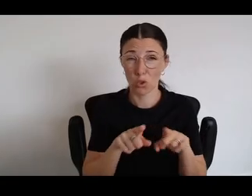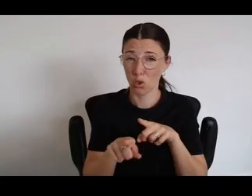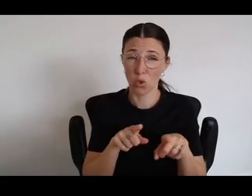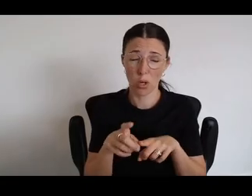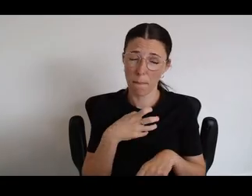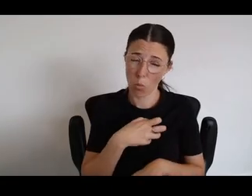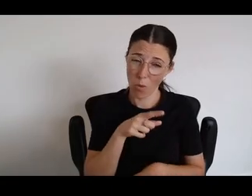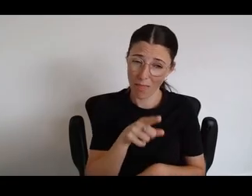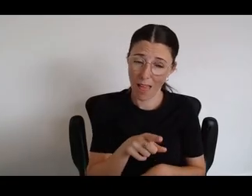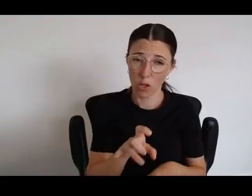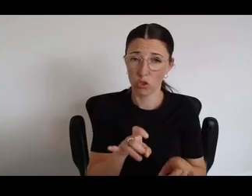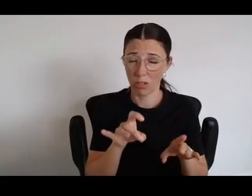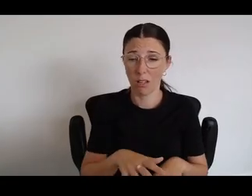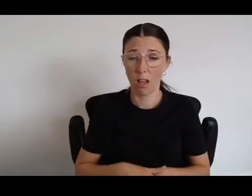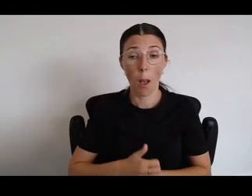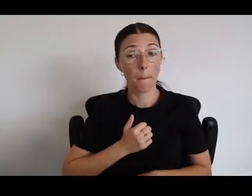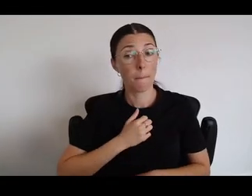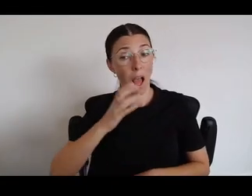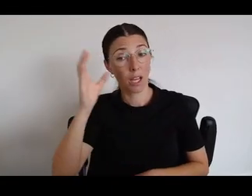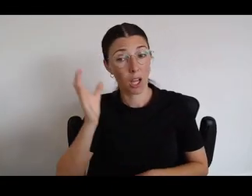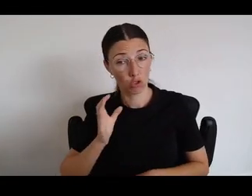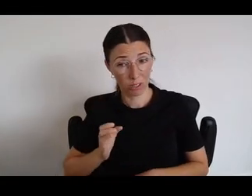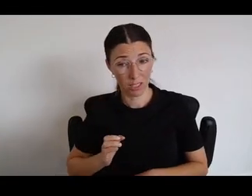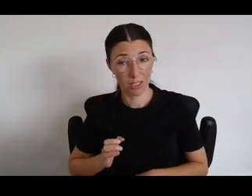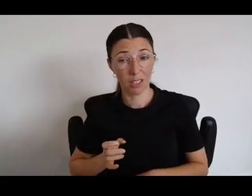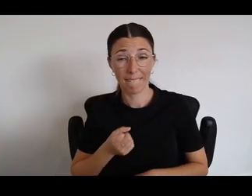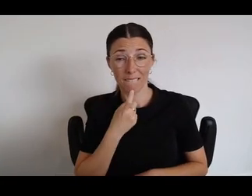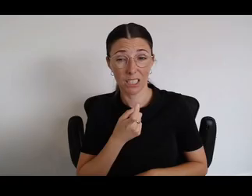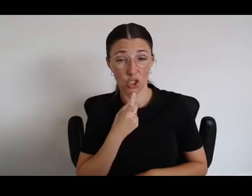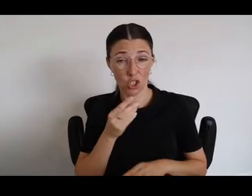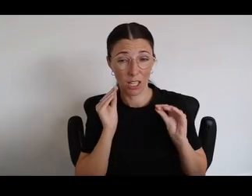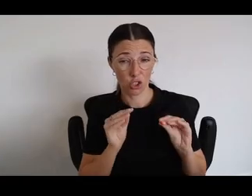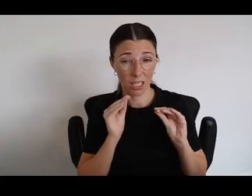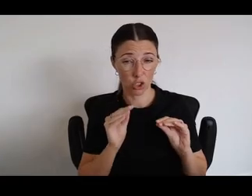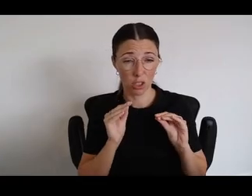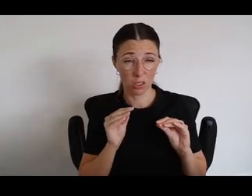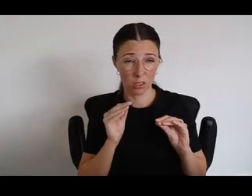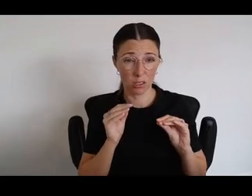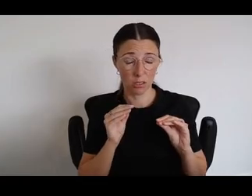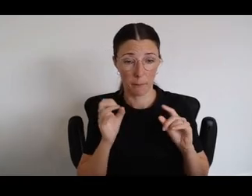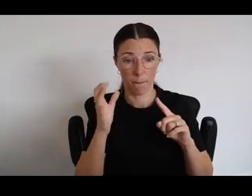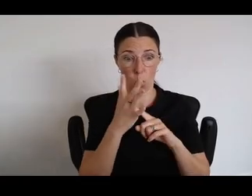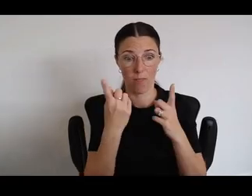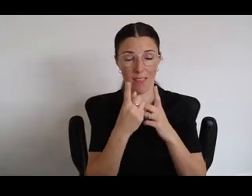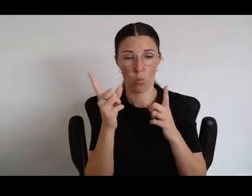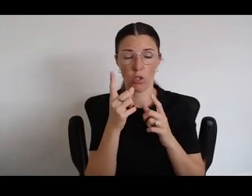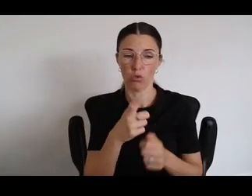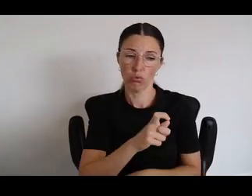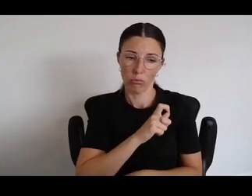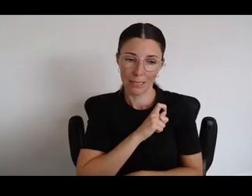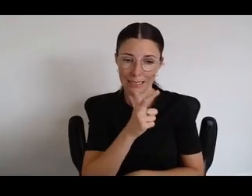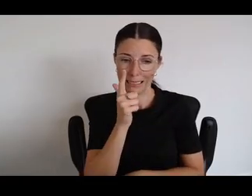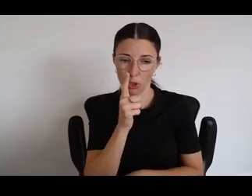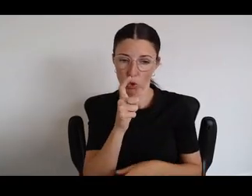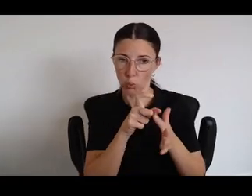the country where the kind of a trademark of Finnish education is trusting our teachers to do the right thing in the school. And here